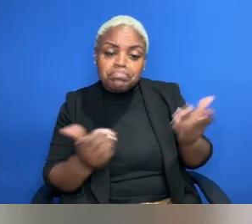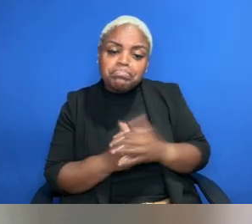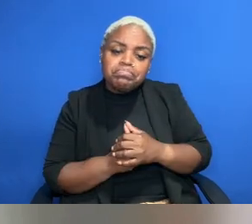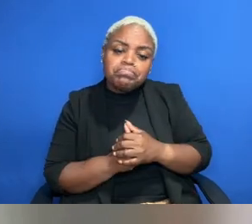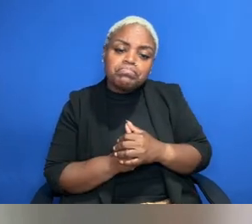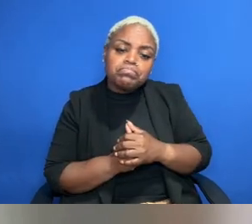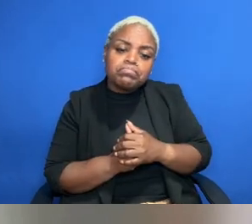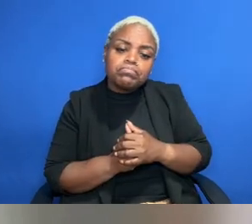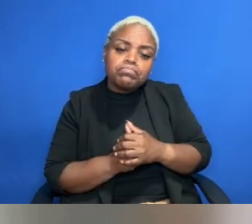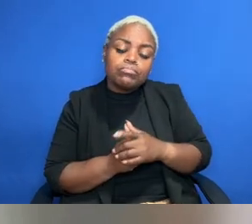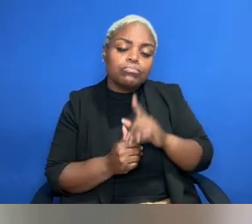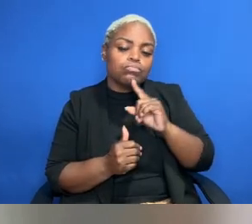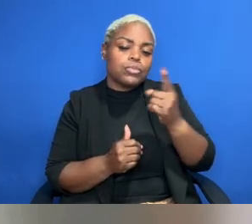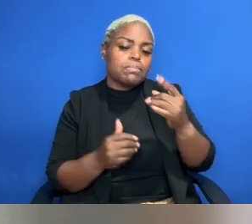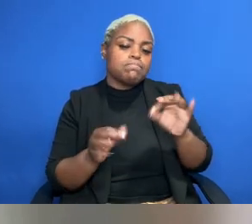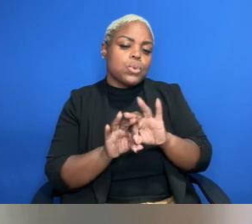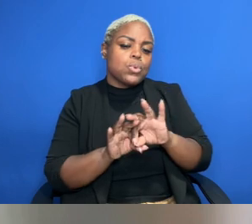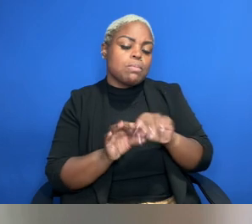life experiences.